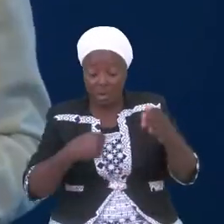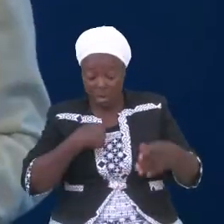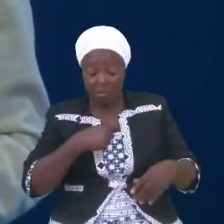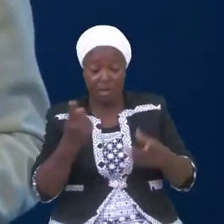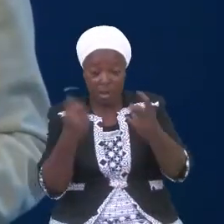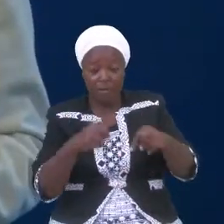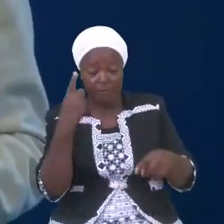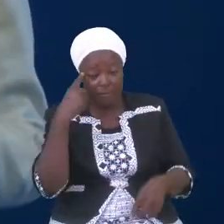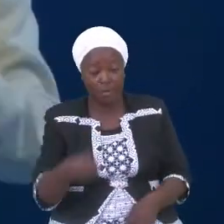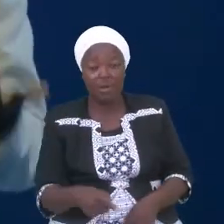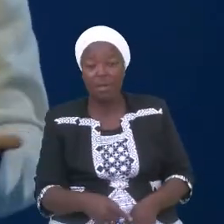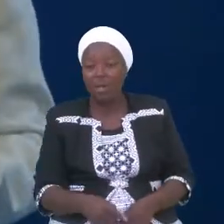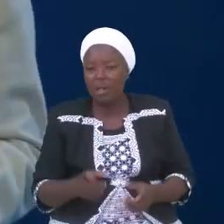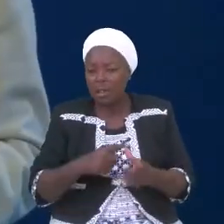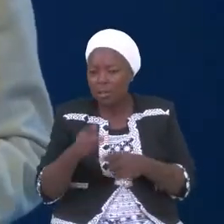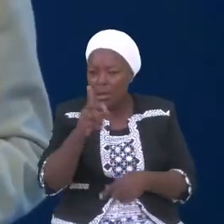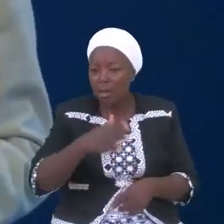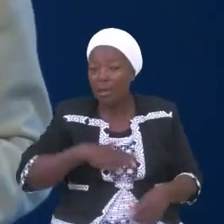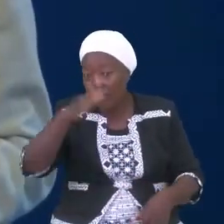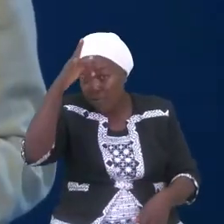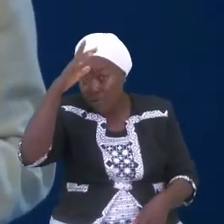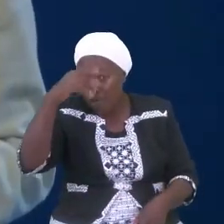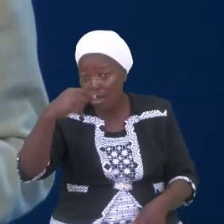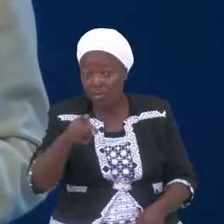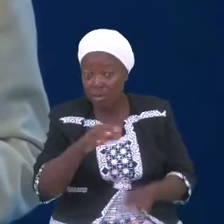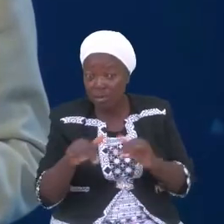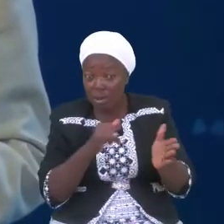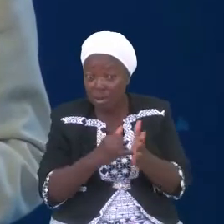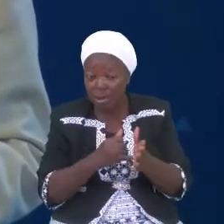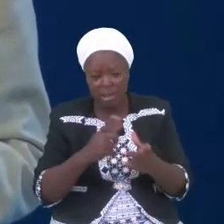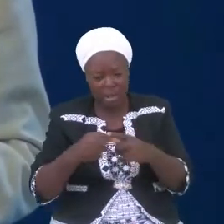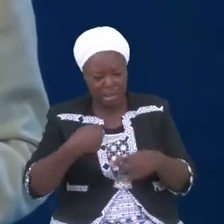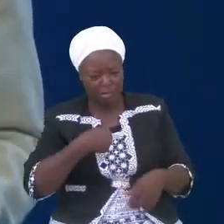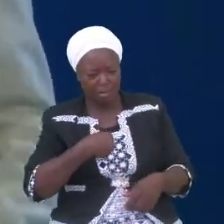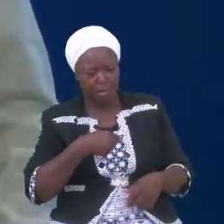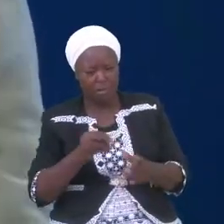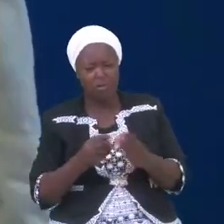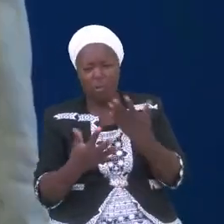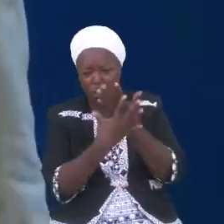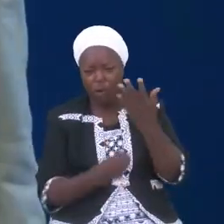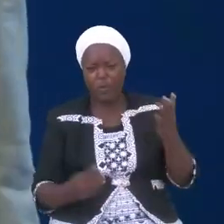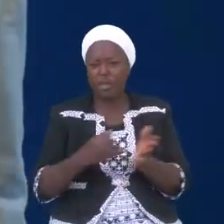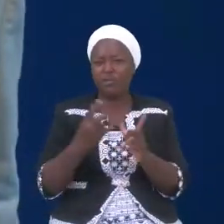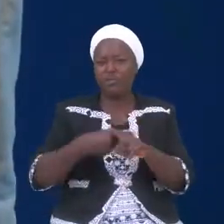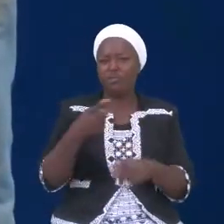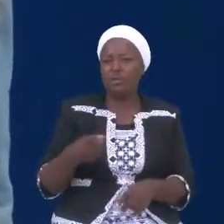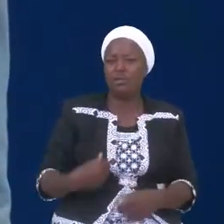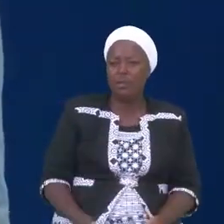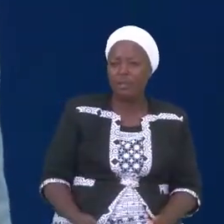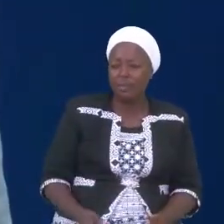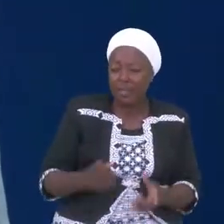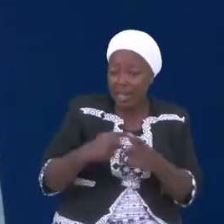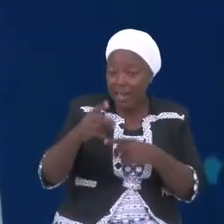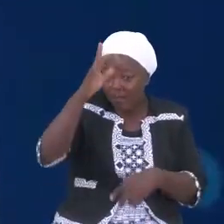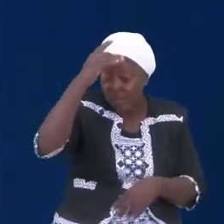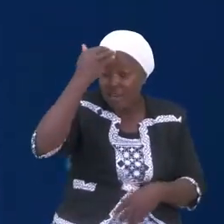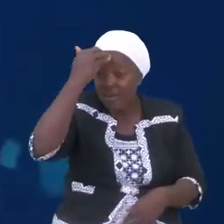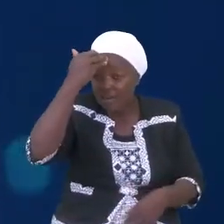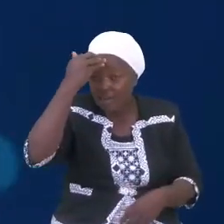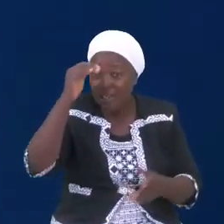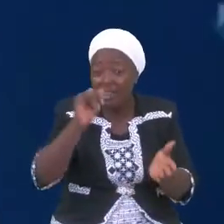father. You are doing it. I emulate you too." The father knew that it's